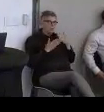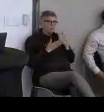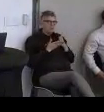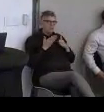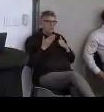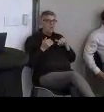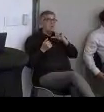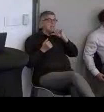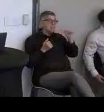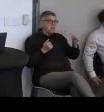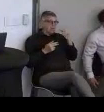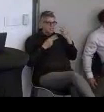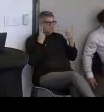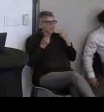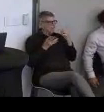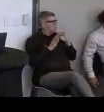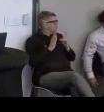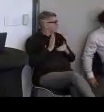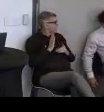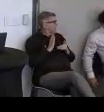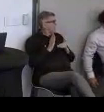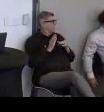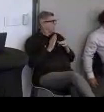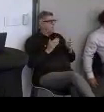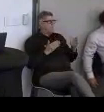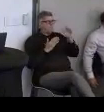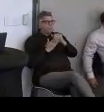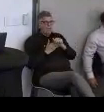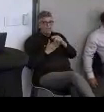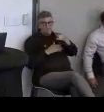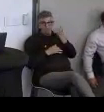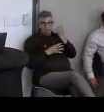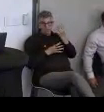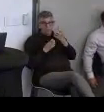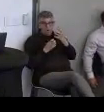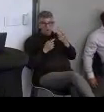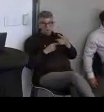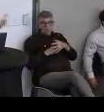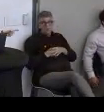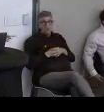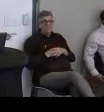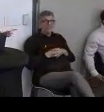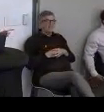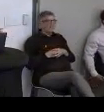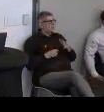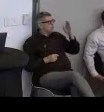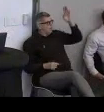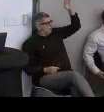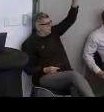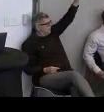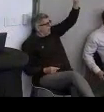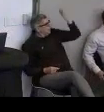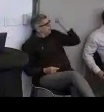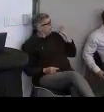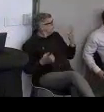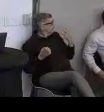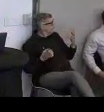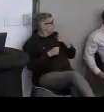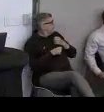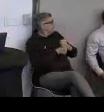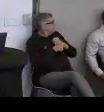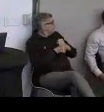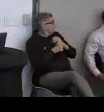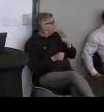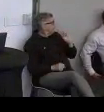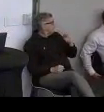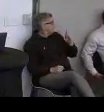design packets. And if you would like one of these, please raise your hand. This is for people. Jerry's got his hand raised. Yep. So we've got a bunch of hands raised.